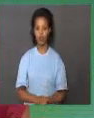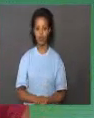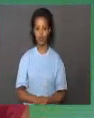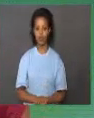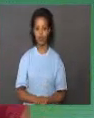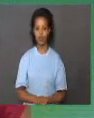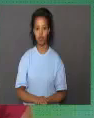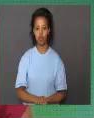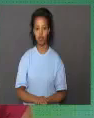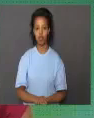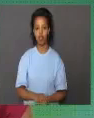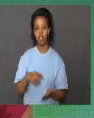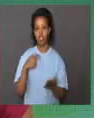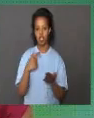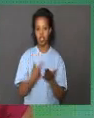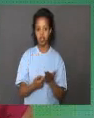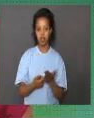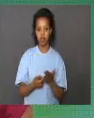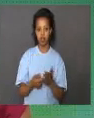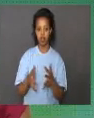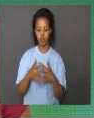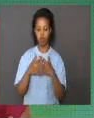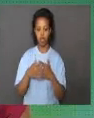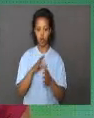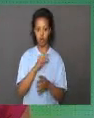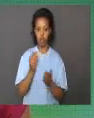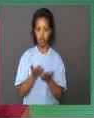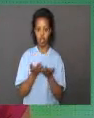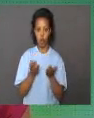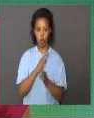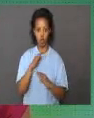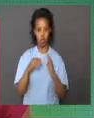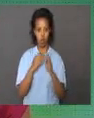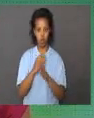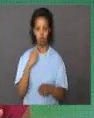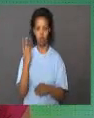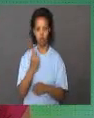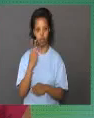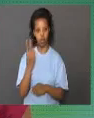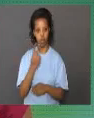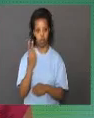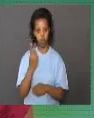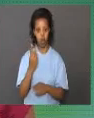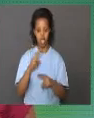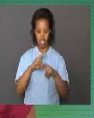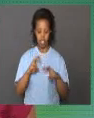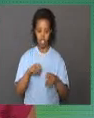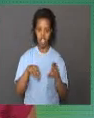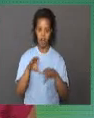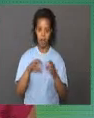The types of tools and equipment that biologists use to conduct research